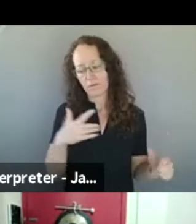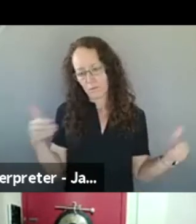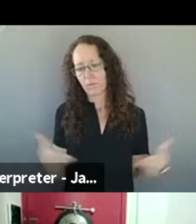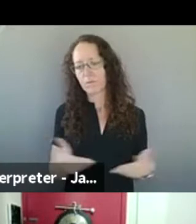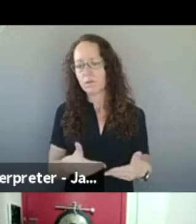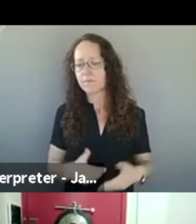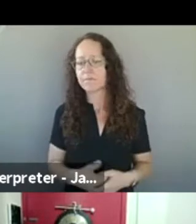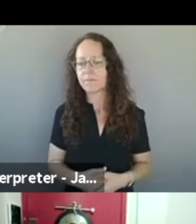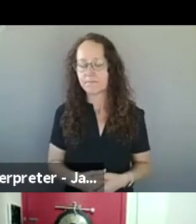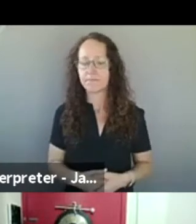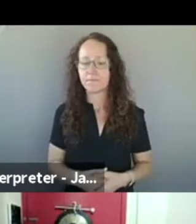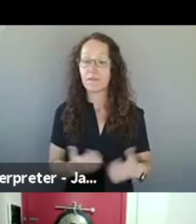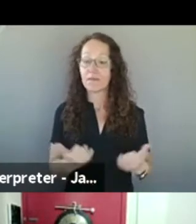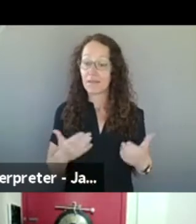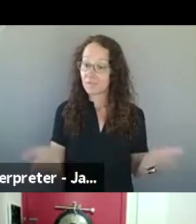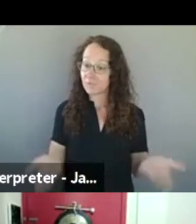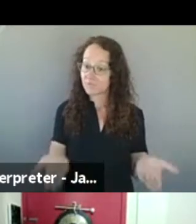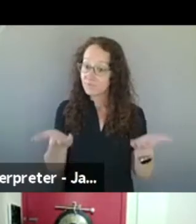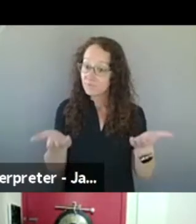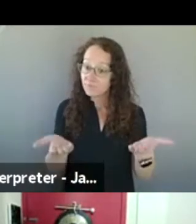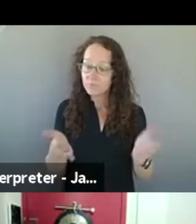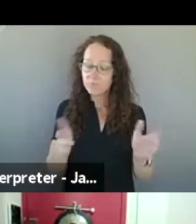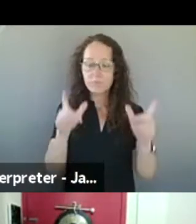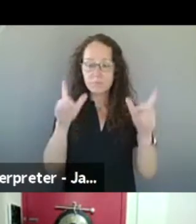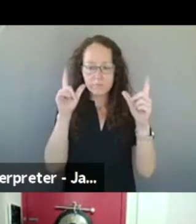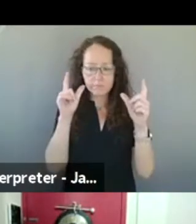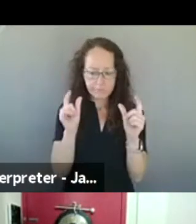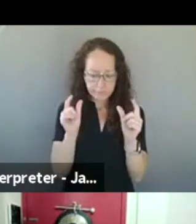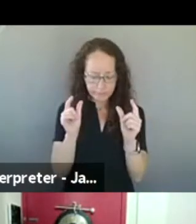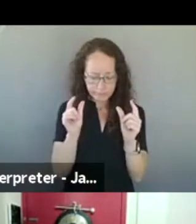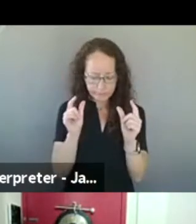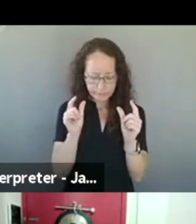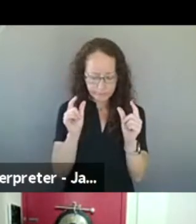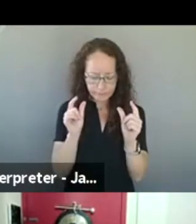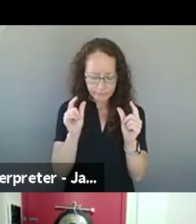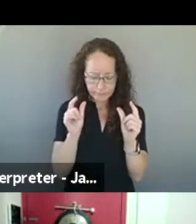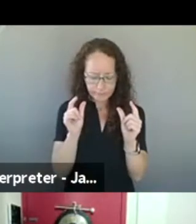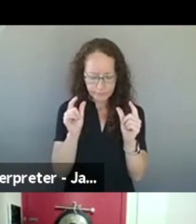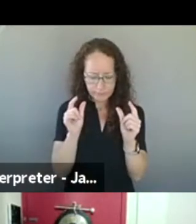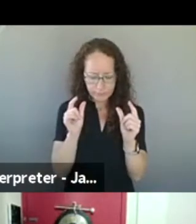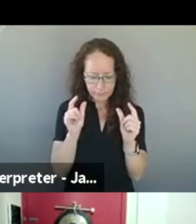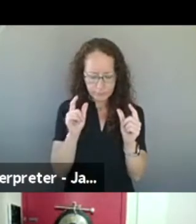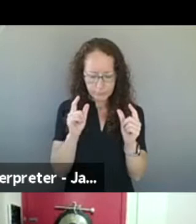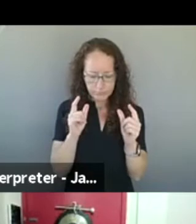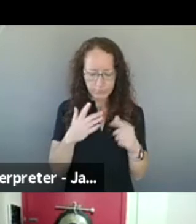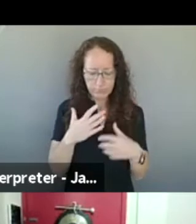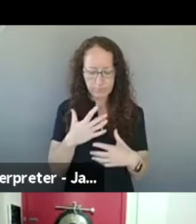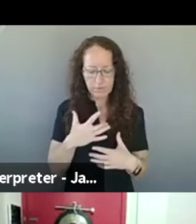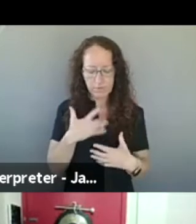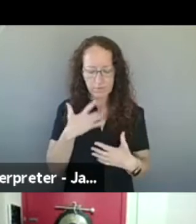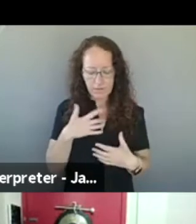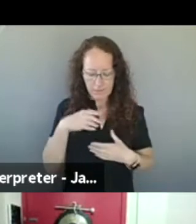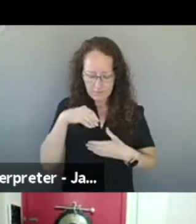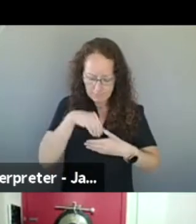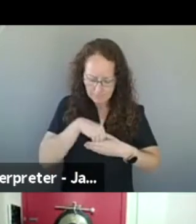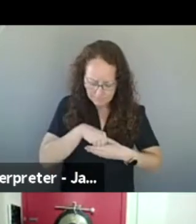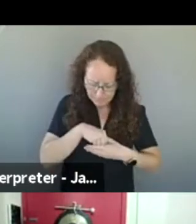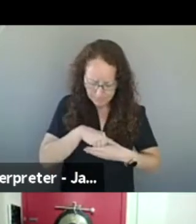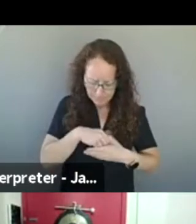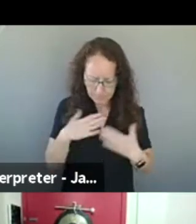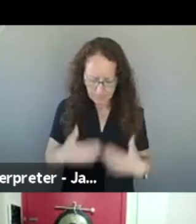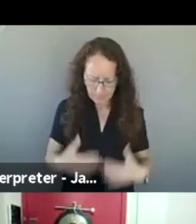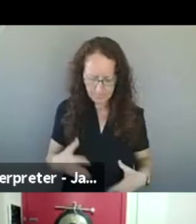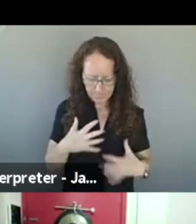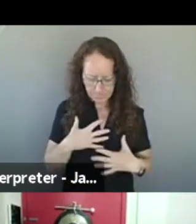I invite you to close your eyes or just lower them to just feel, breathe into your bodies and